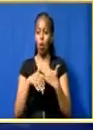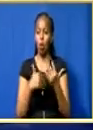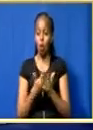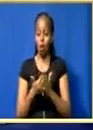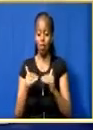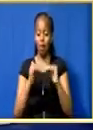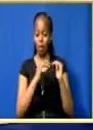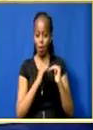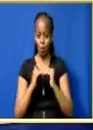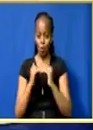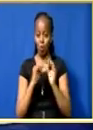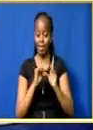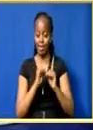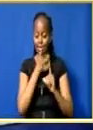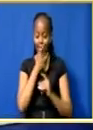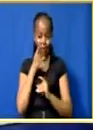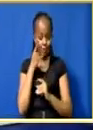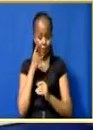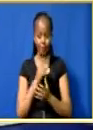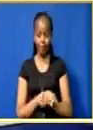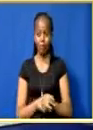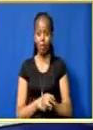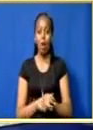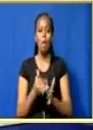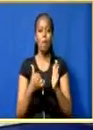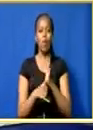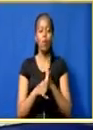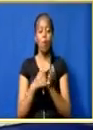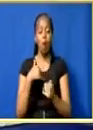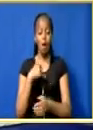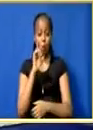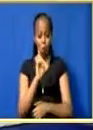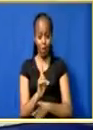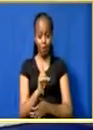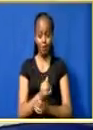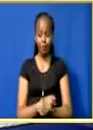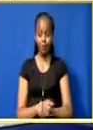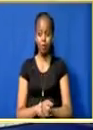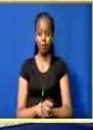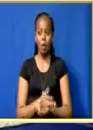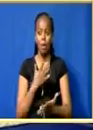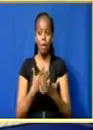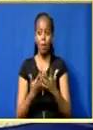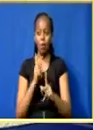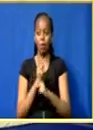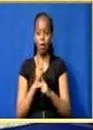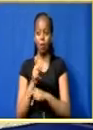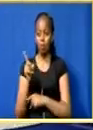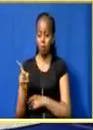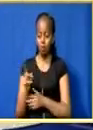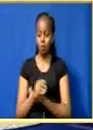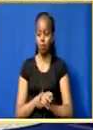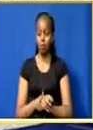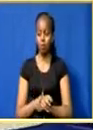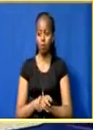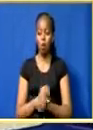To ensure uniform drying. Okay. Now, the problem with what we are using right now, maybe we can use this cage.